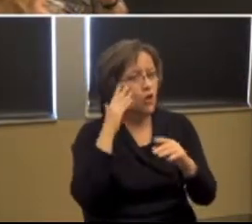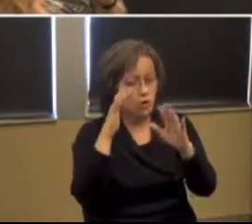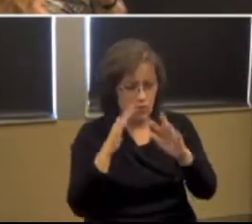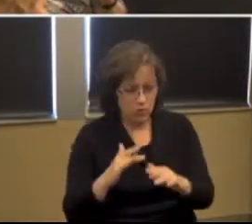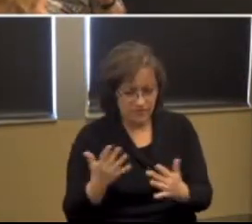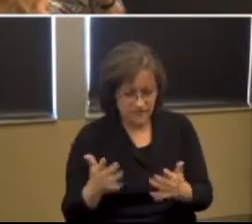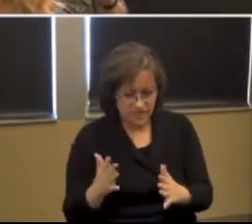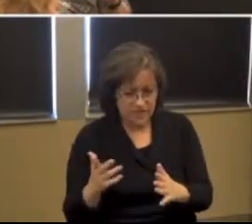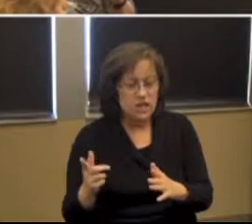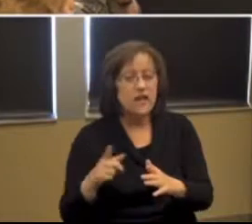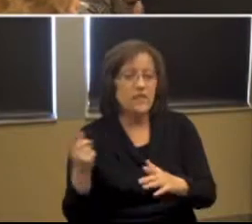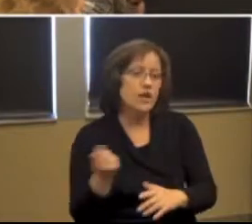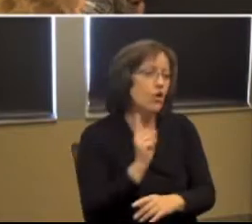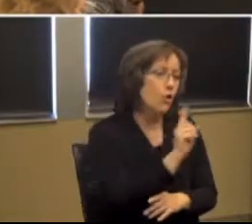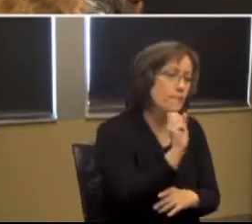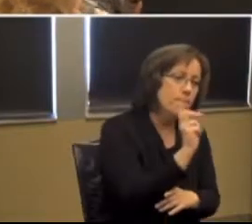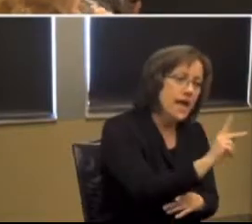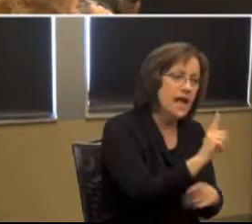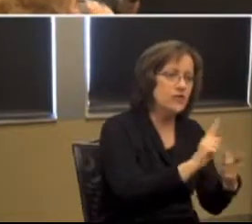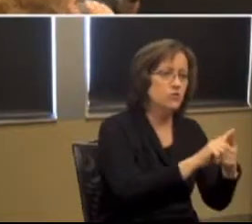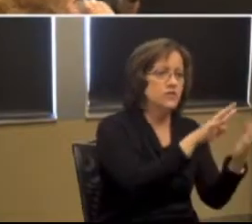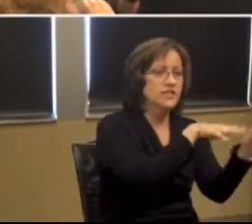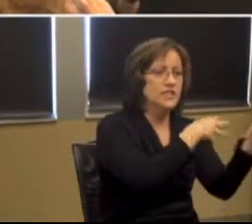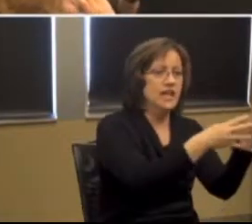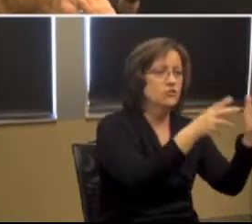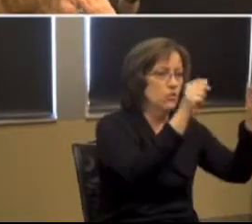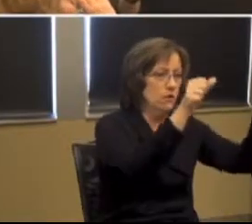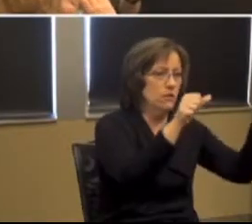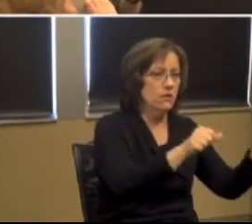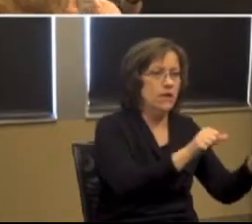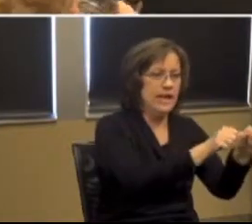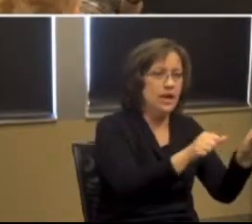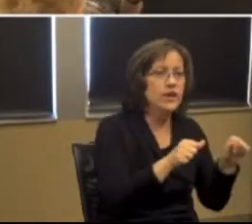back to that schedule area throughout their day.